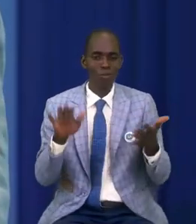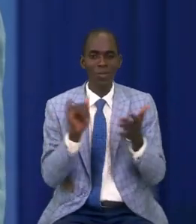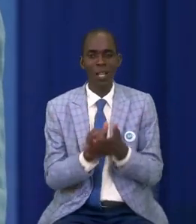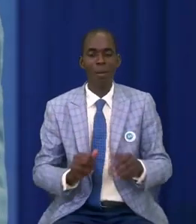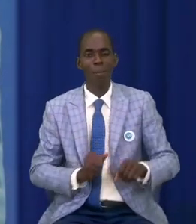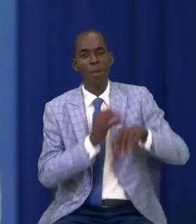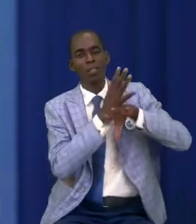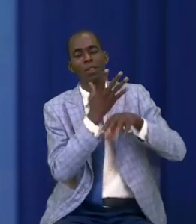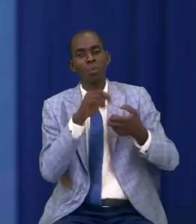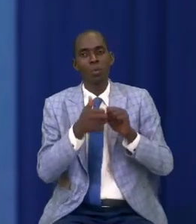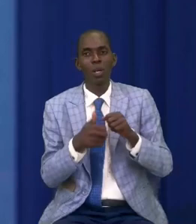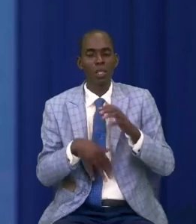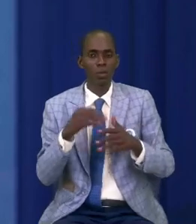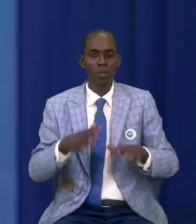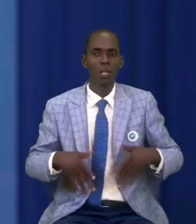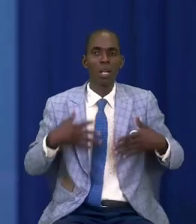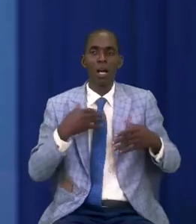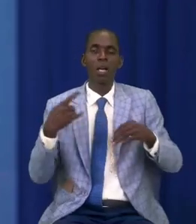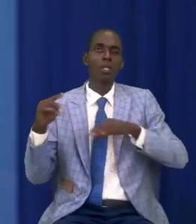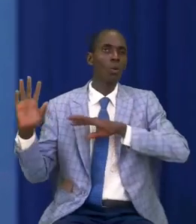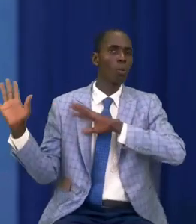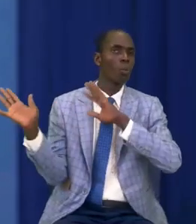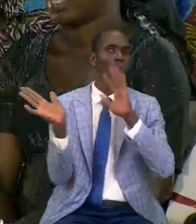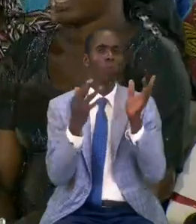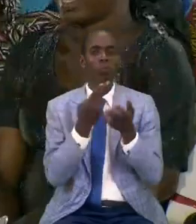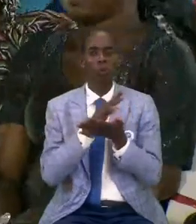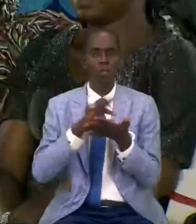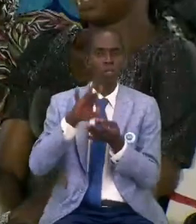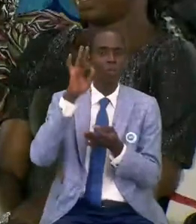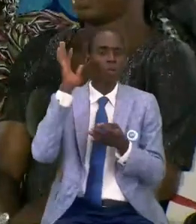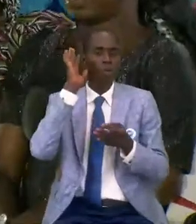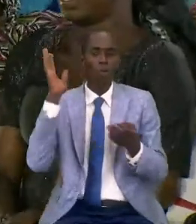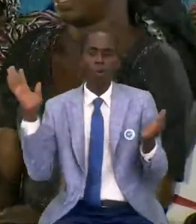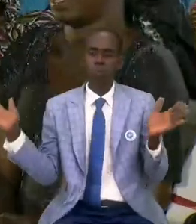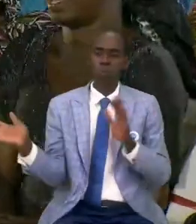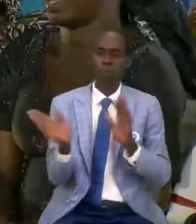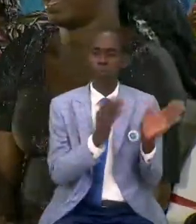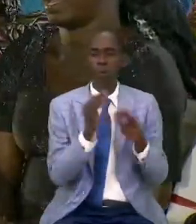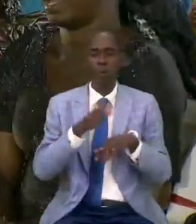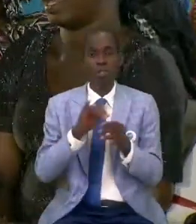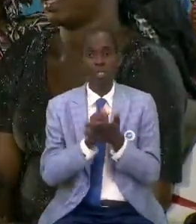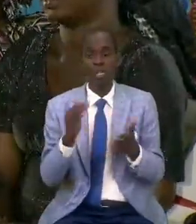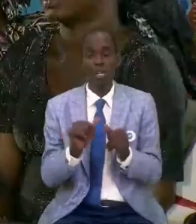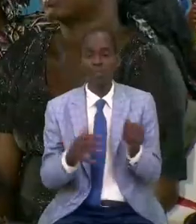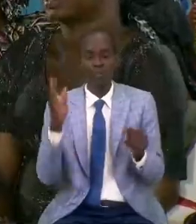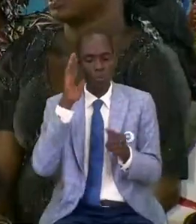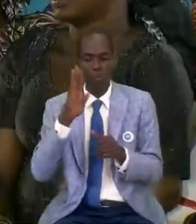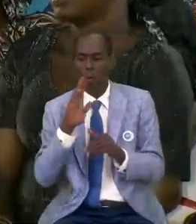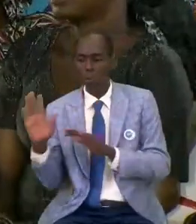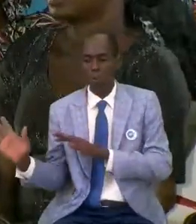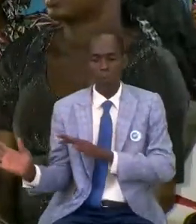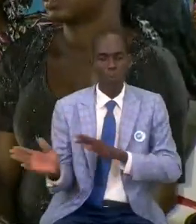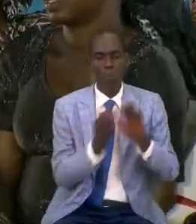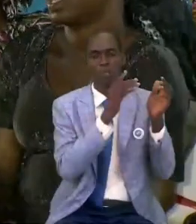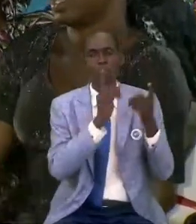thing. Everything will be carried away to the sea of God's forgetfulness. It will never be remembered against you anymore